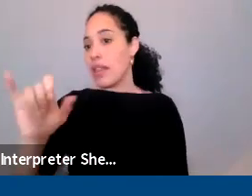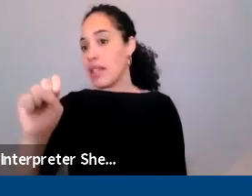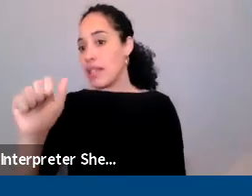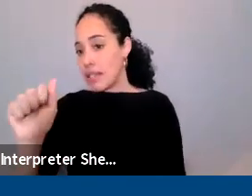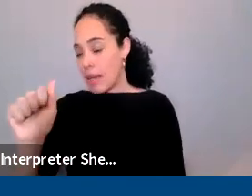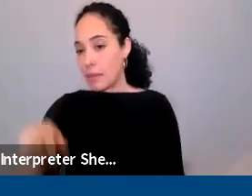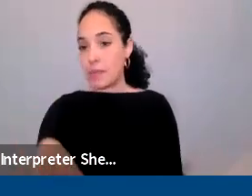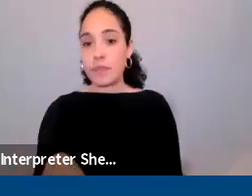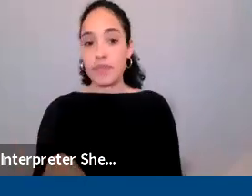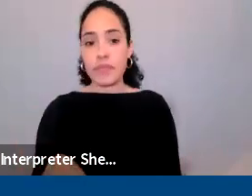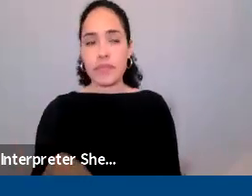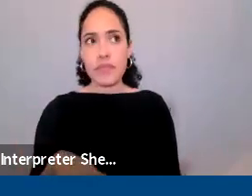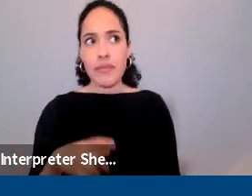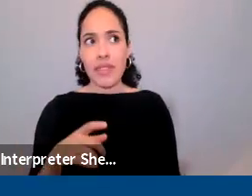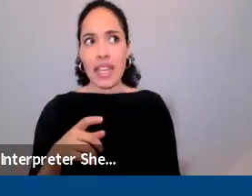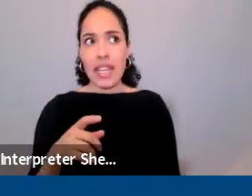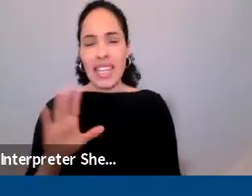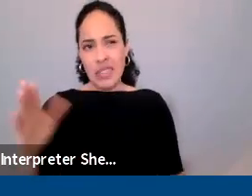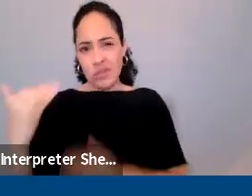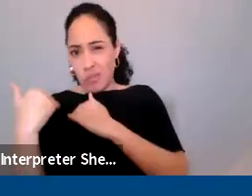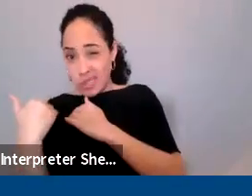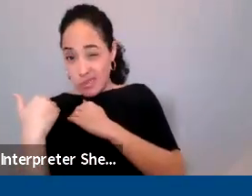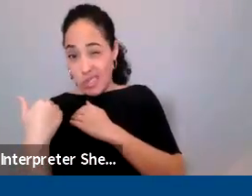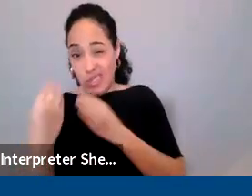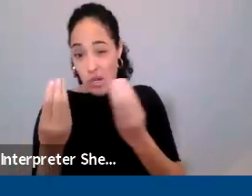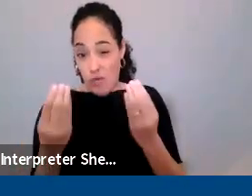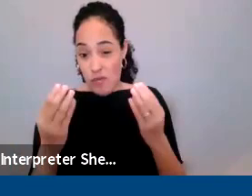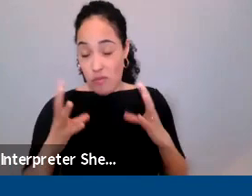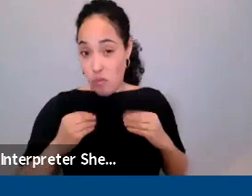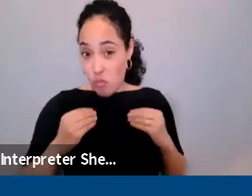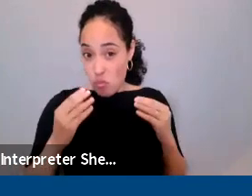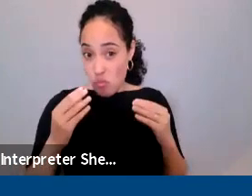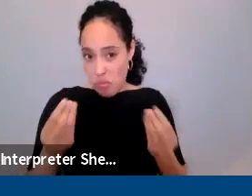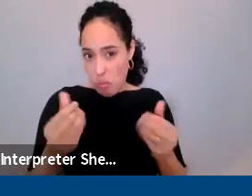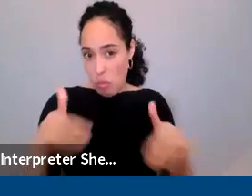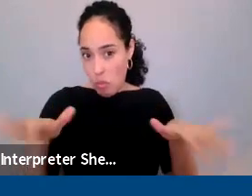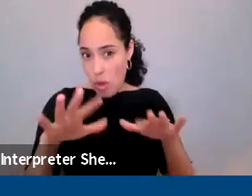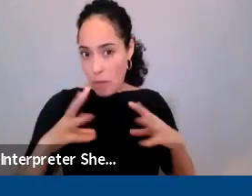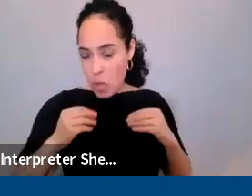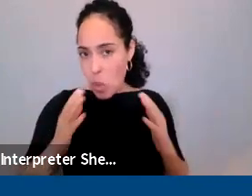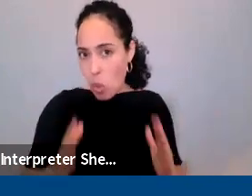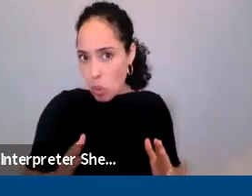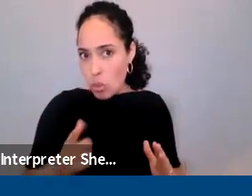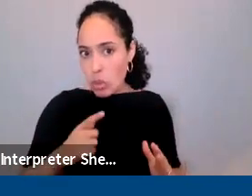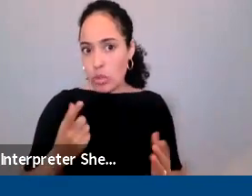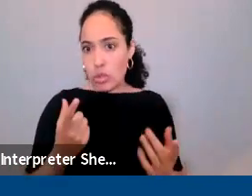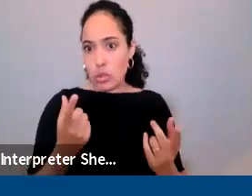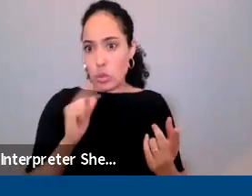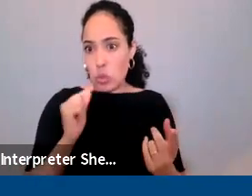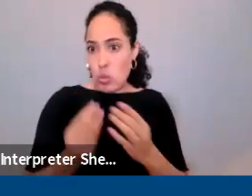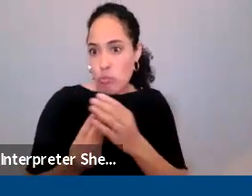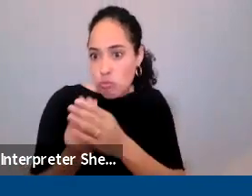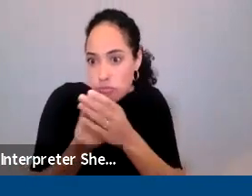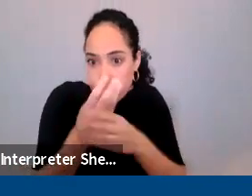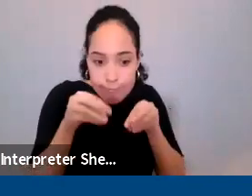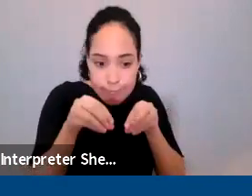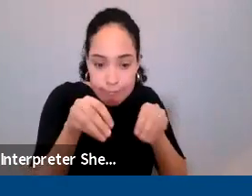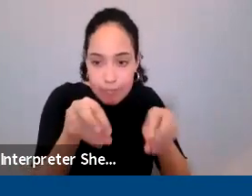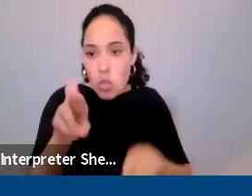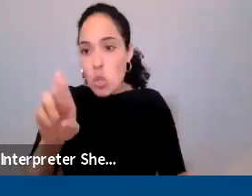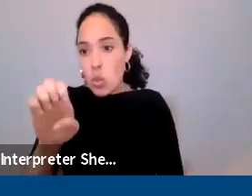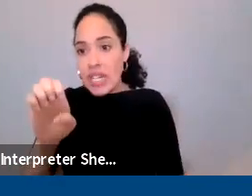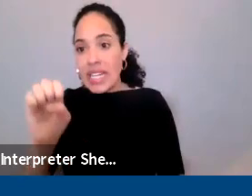property owners to do flood mitigation such as straw bales and reseeding, or is it up to